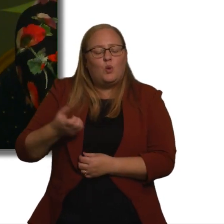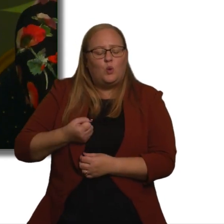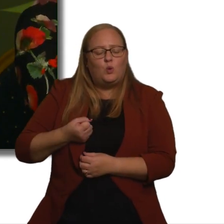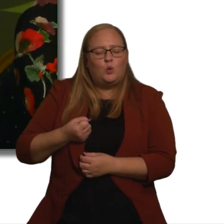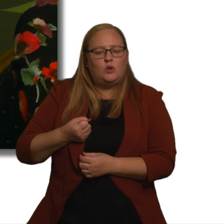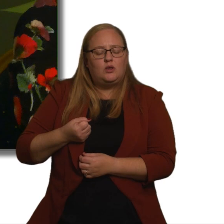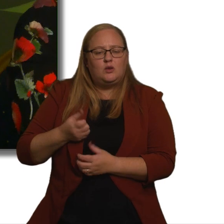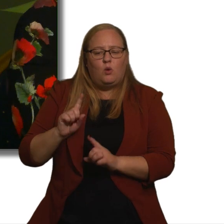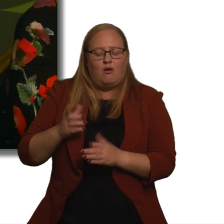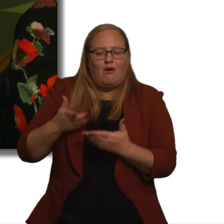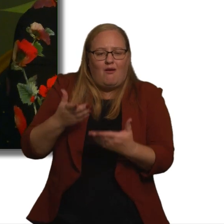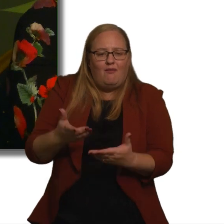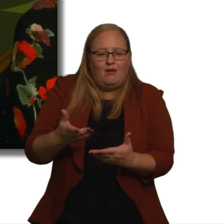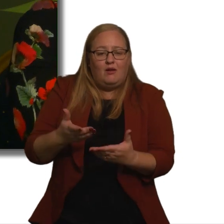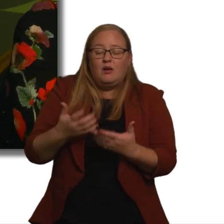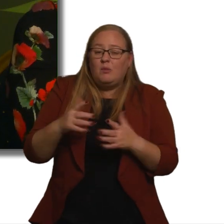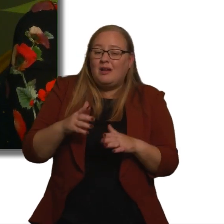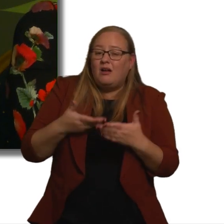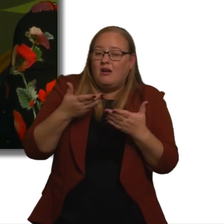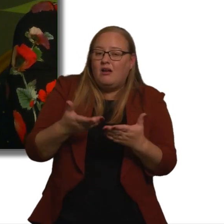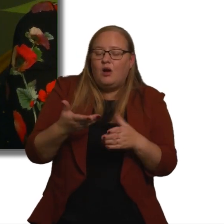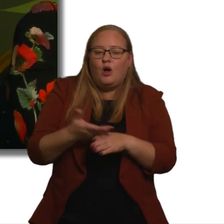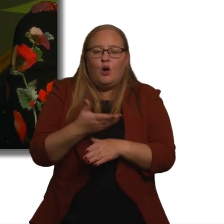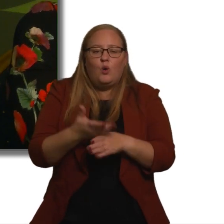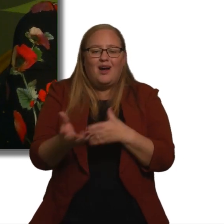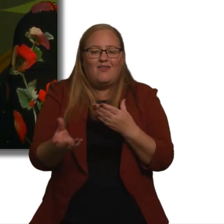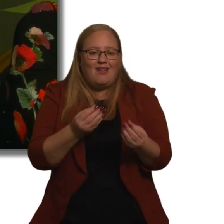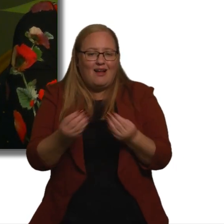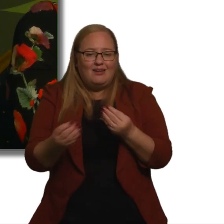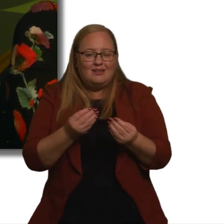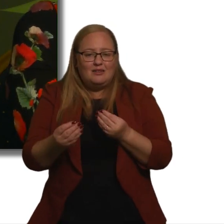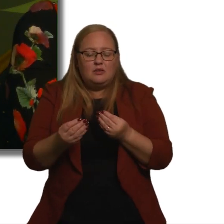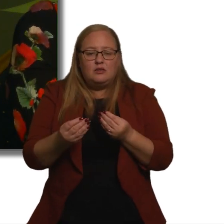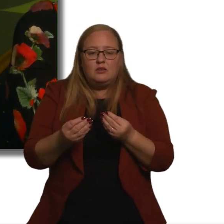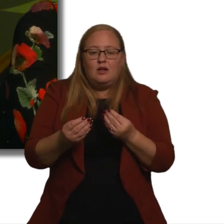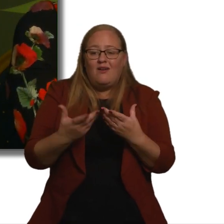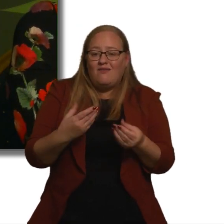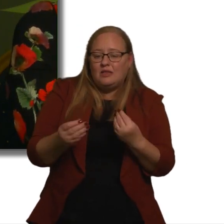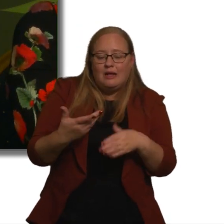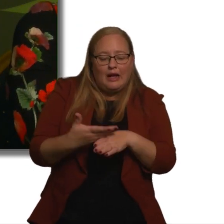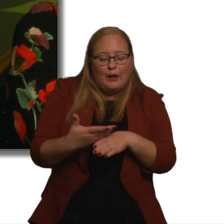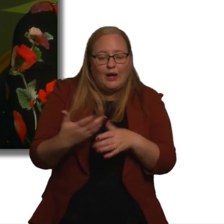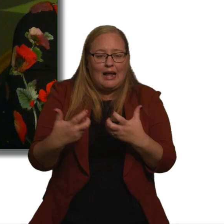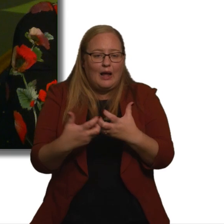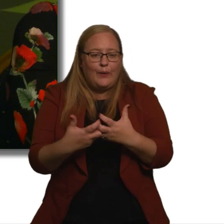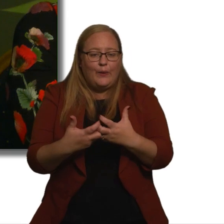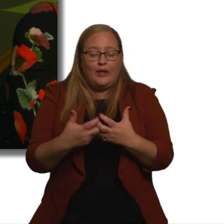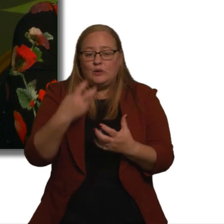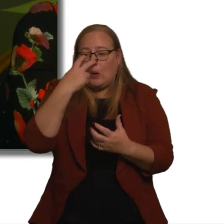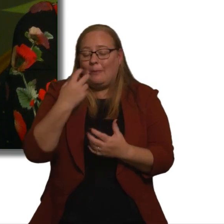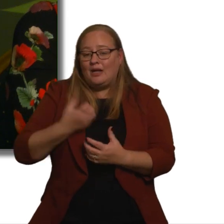aspects that we've introduced this year has been around WorkFlex. So the flexibility in how we work as well. So pensions is